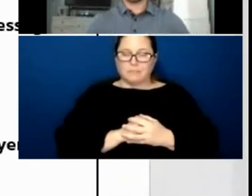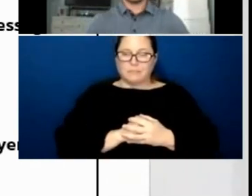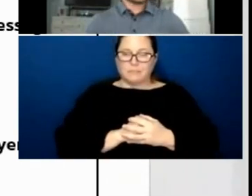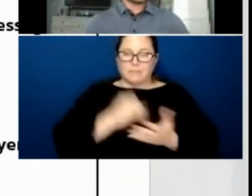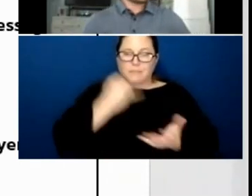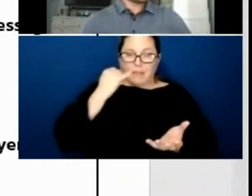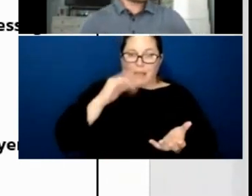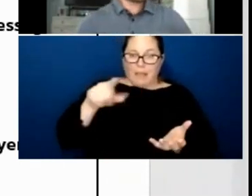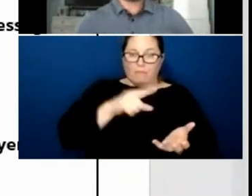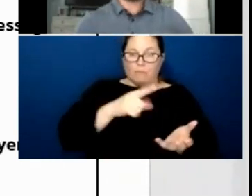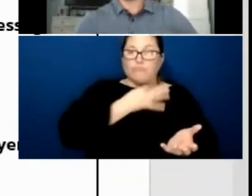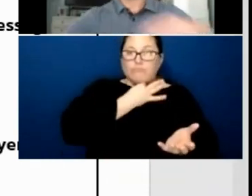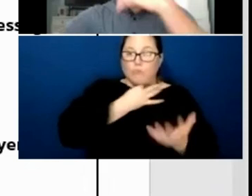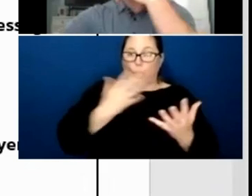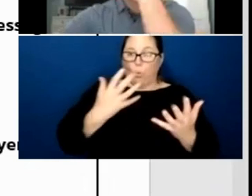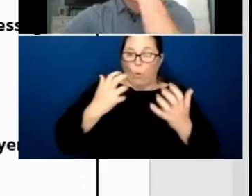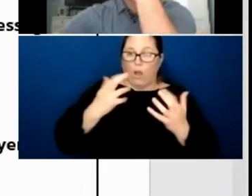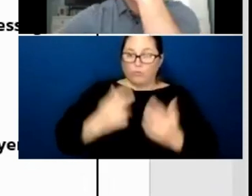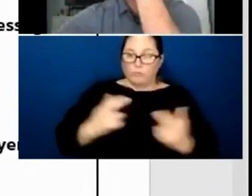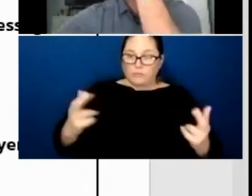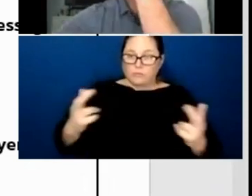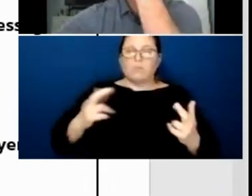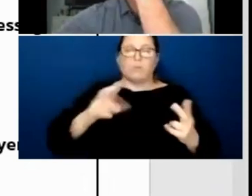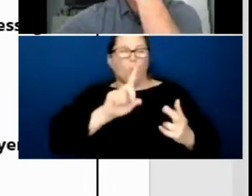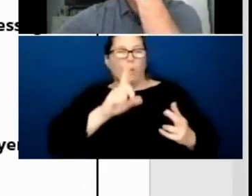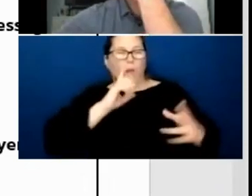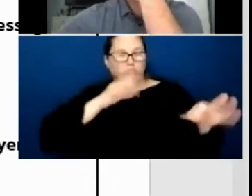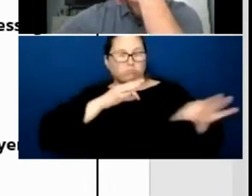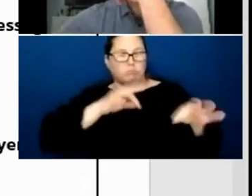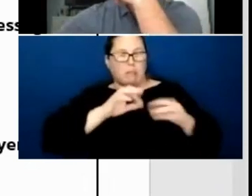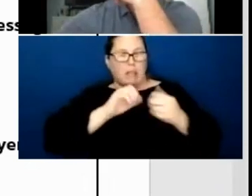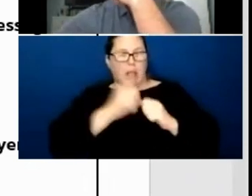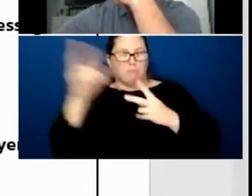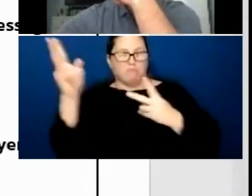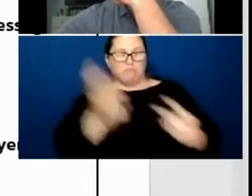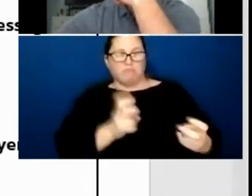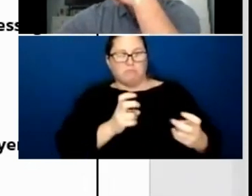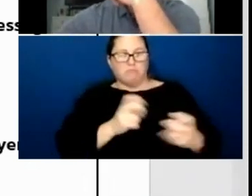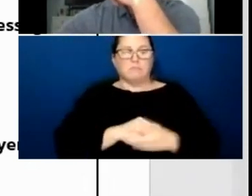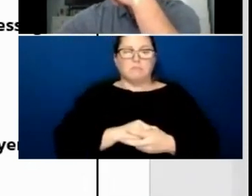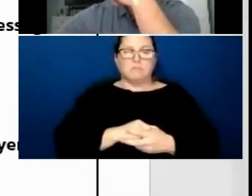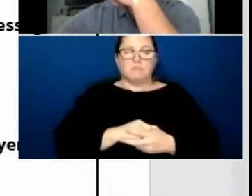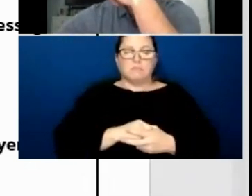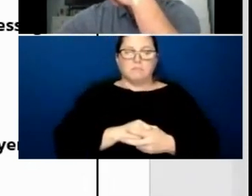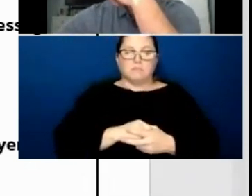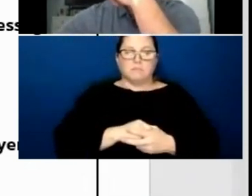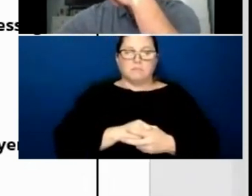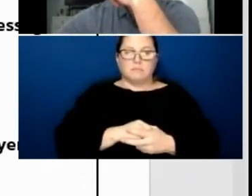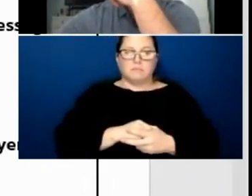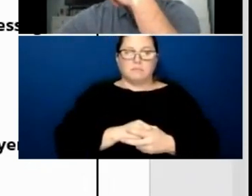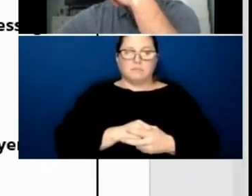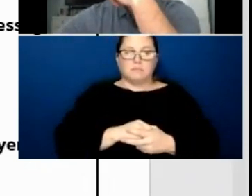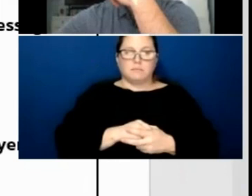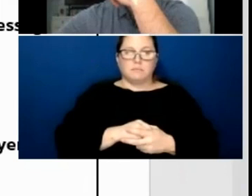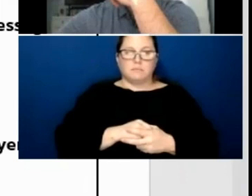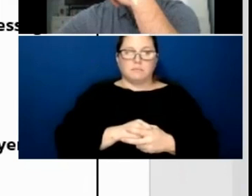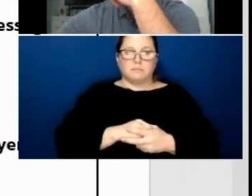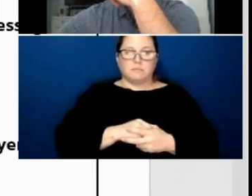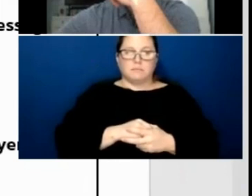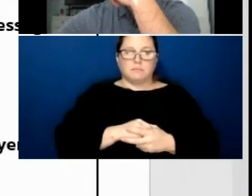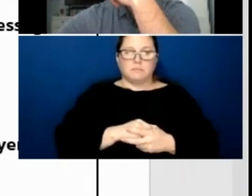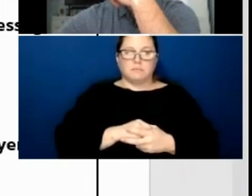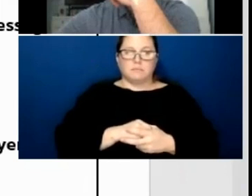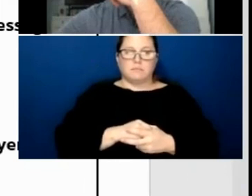resources, hang tight, I'll explain how to get it. We also put together, and we like to give this out to, an